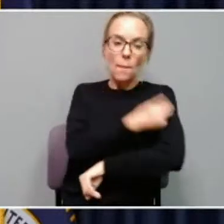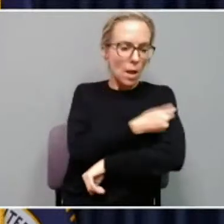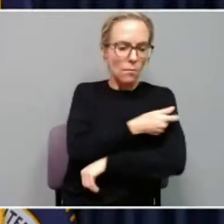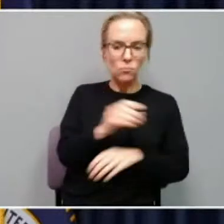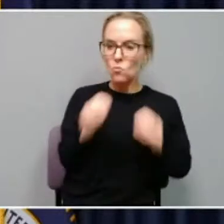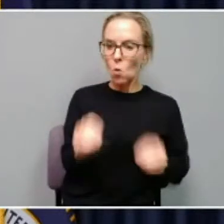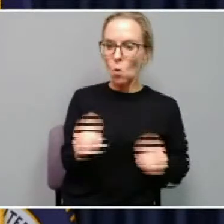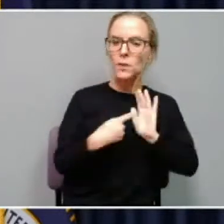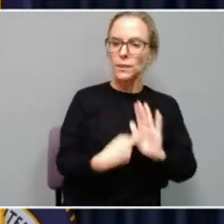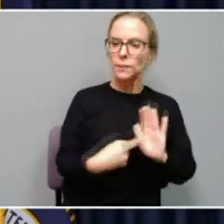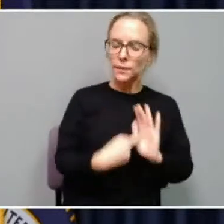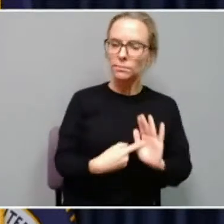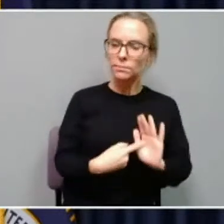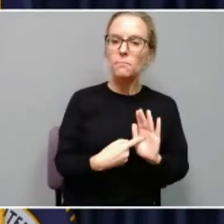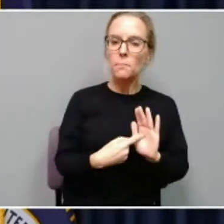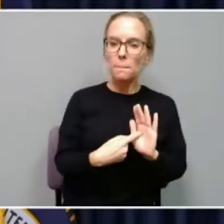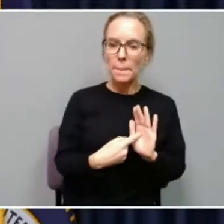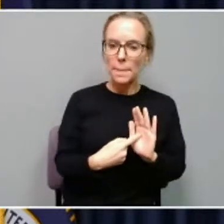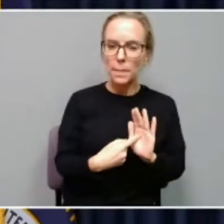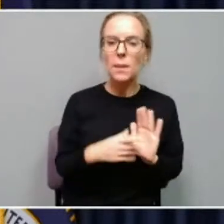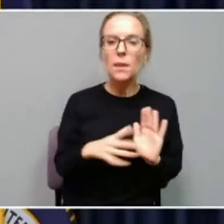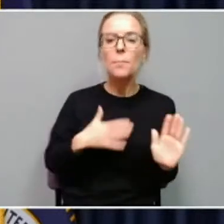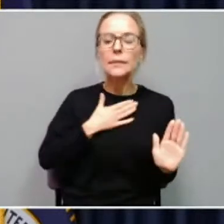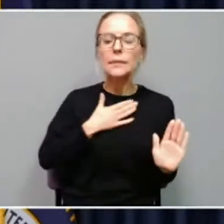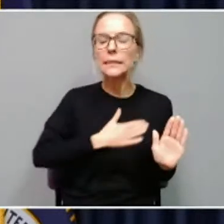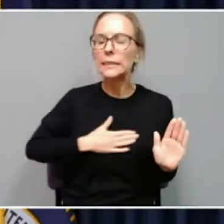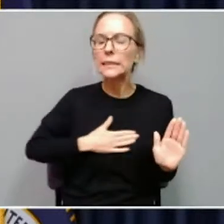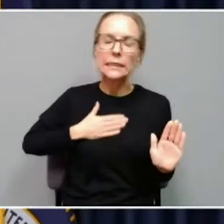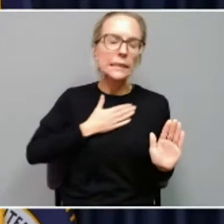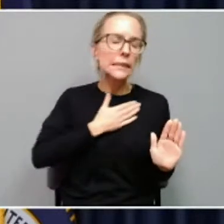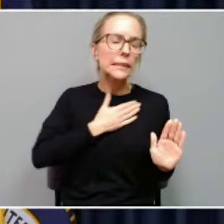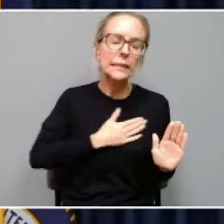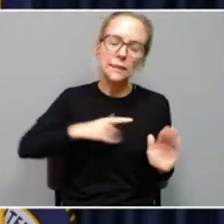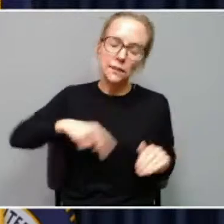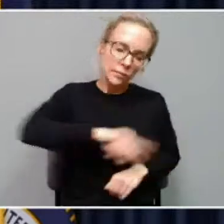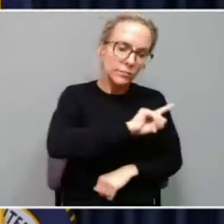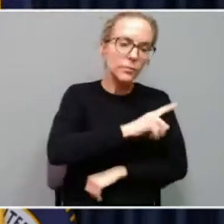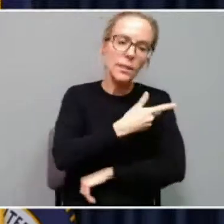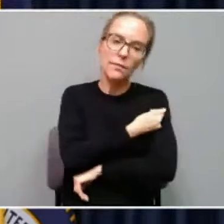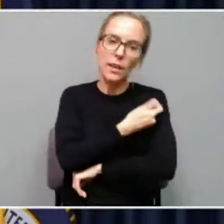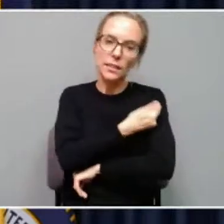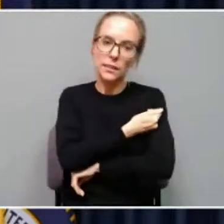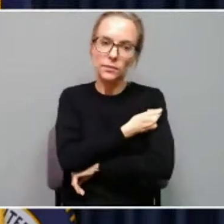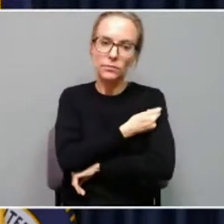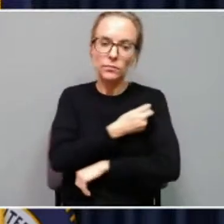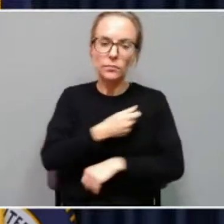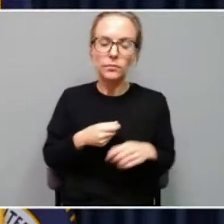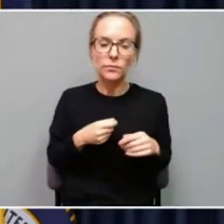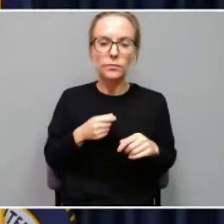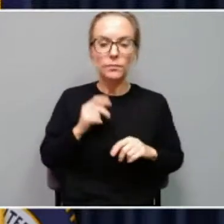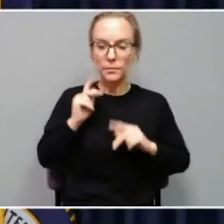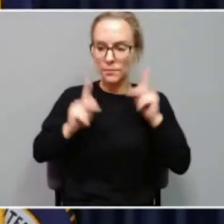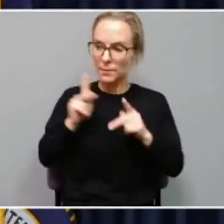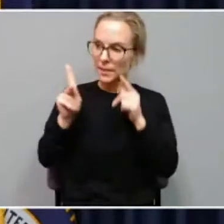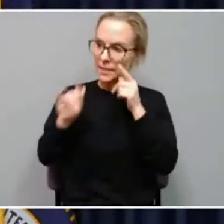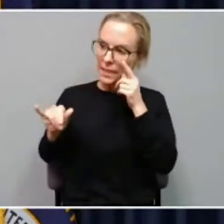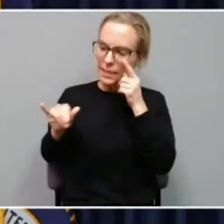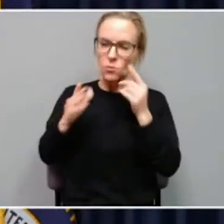symptoms. Please, please get the vaccine. The people of Kentucky are good